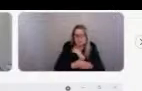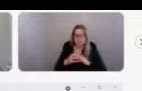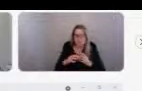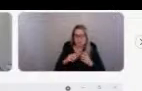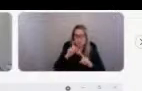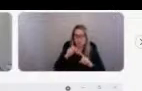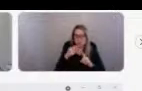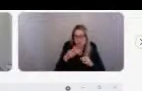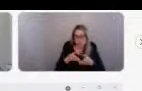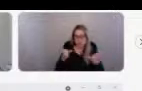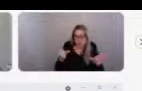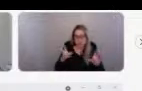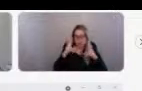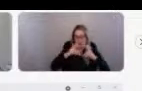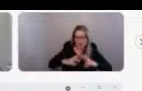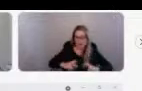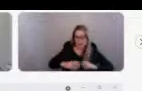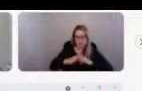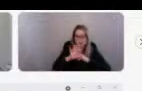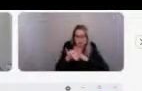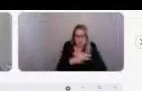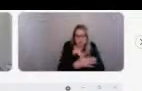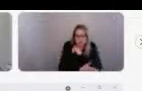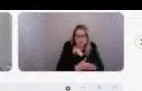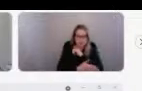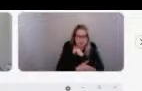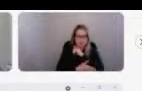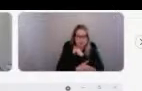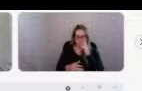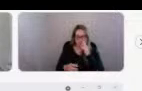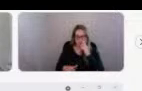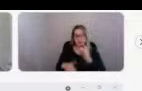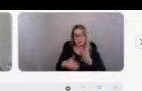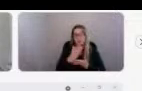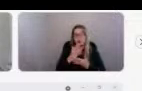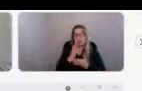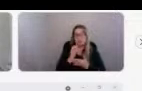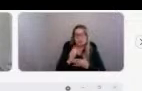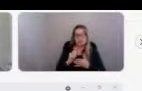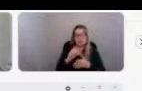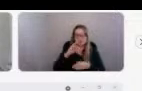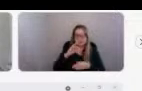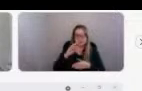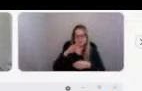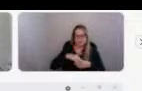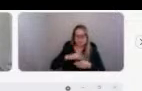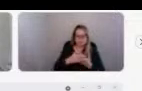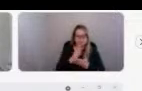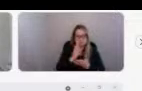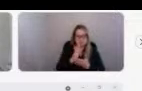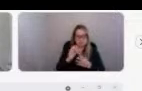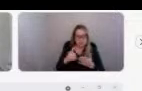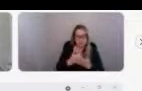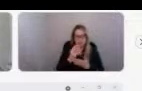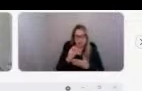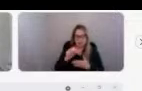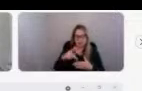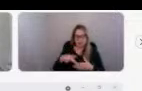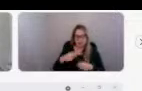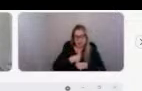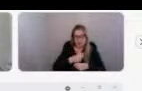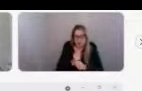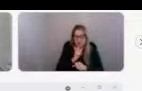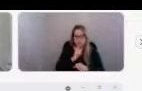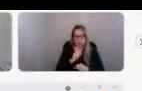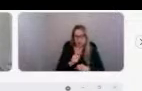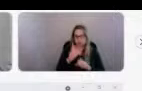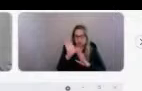get an analysis of this county and also a voting rights analysis of the new maps so that we can ensure that the